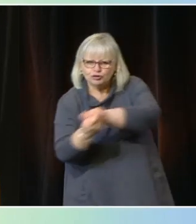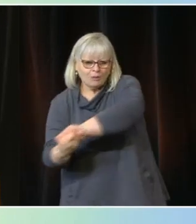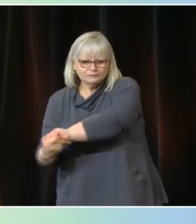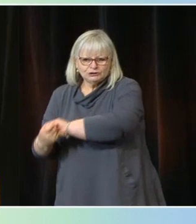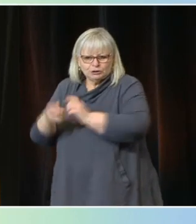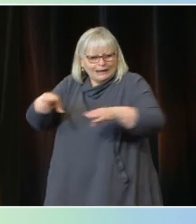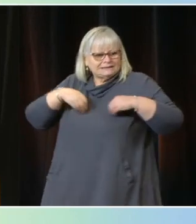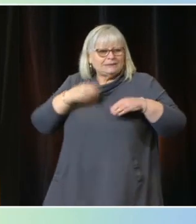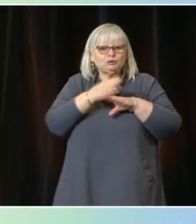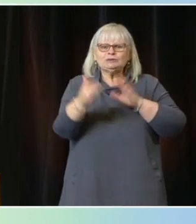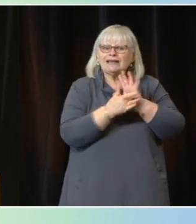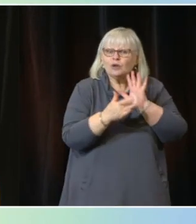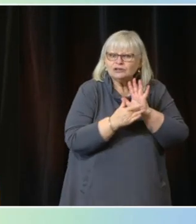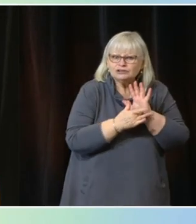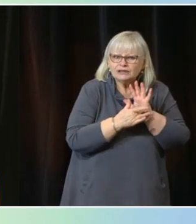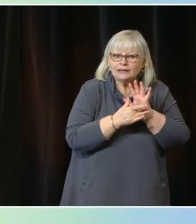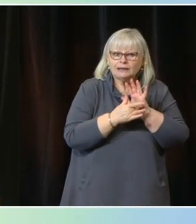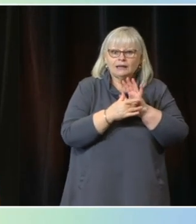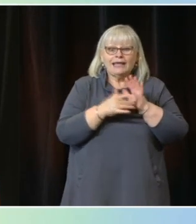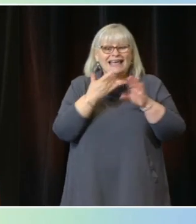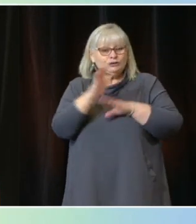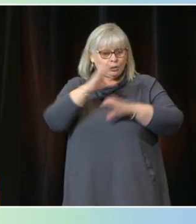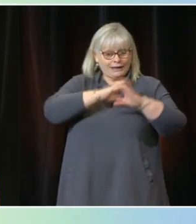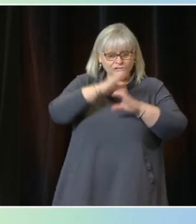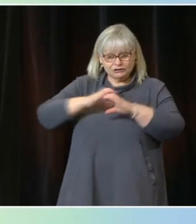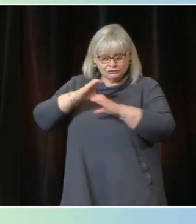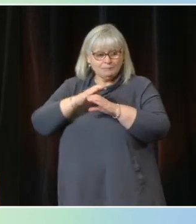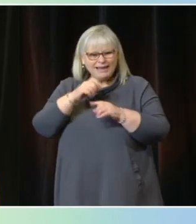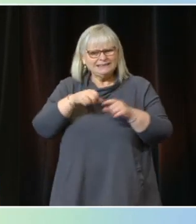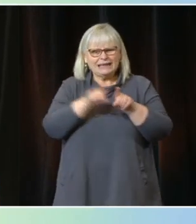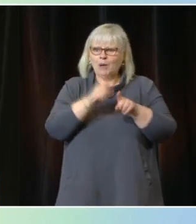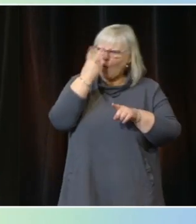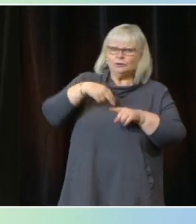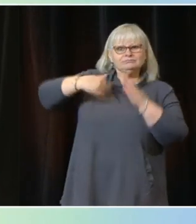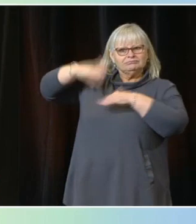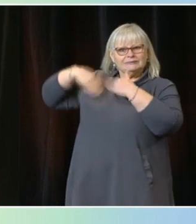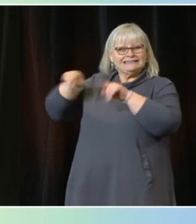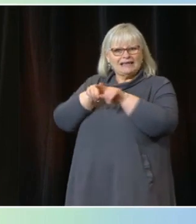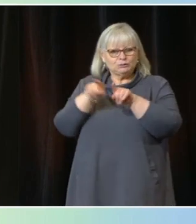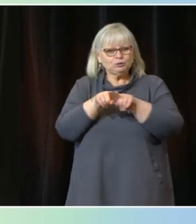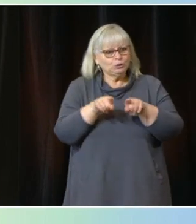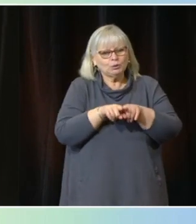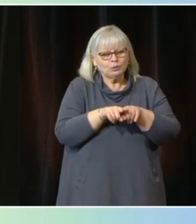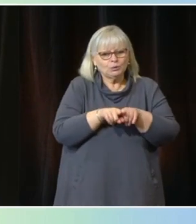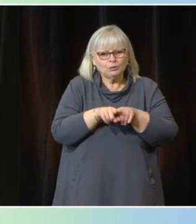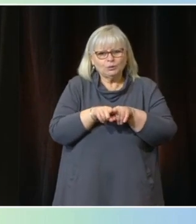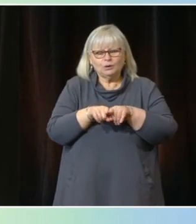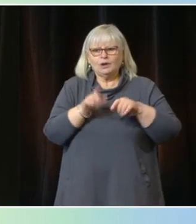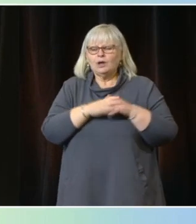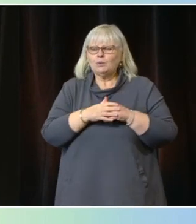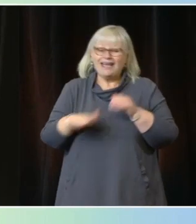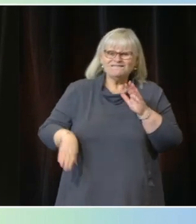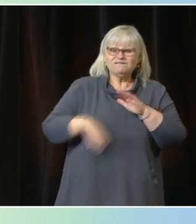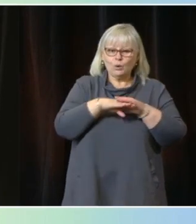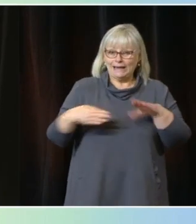in new Industries but also in areas of traditional industrial strength as well we're full full